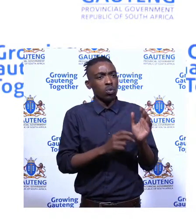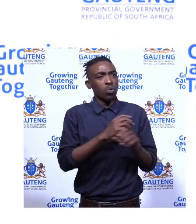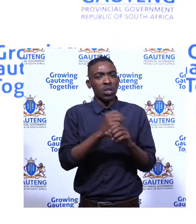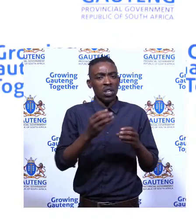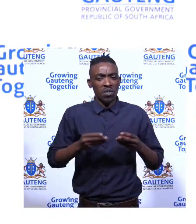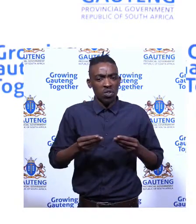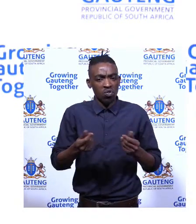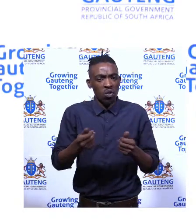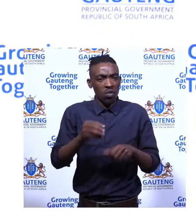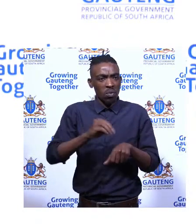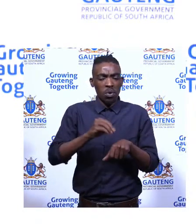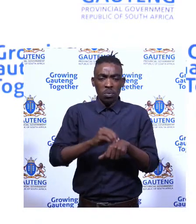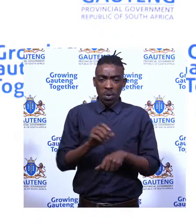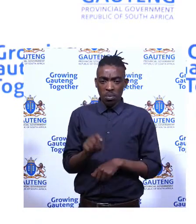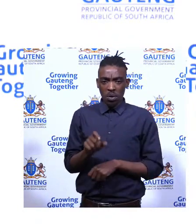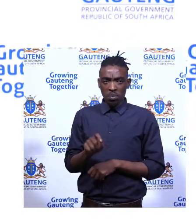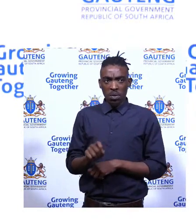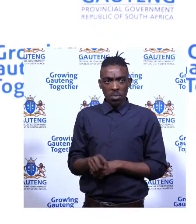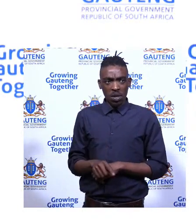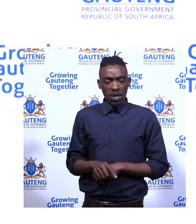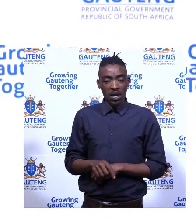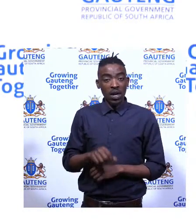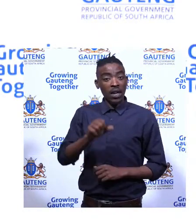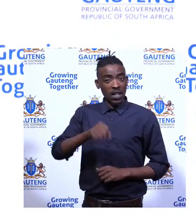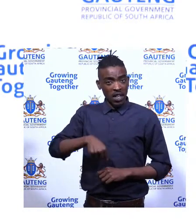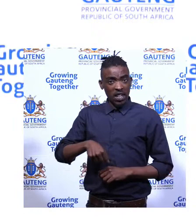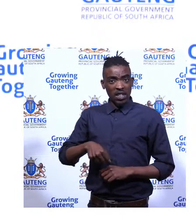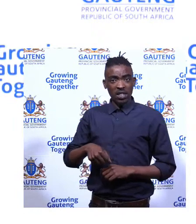schools, Emisili Sufi was here